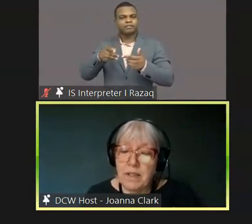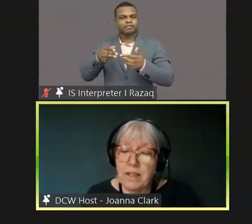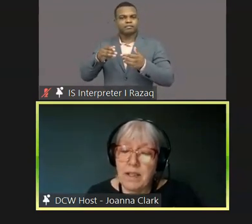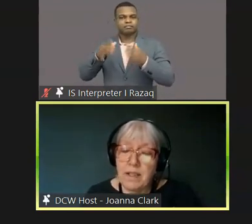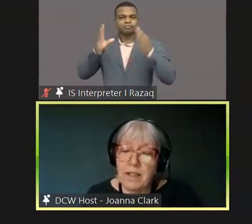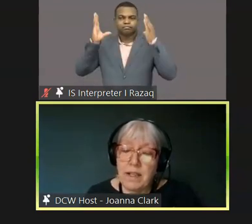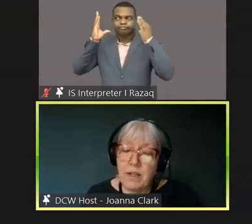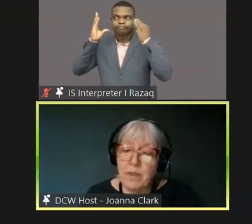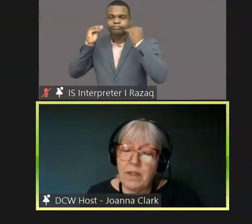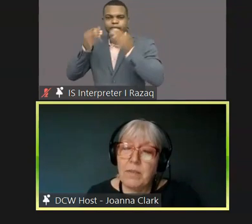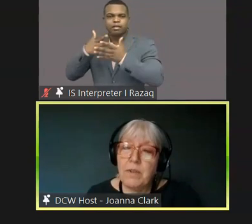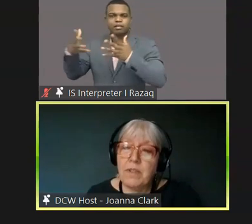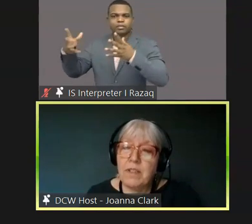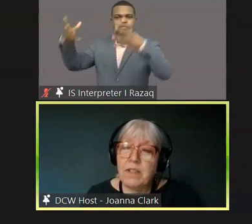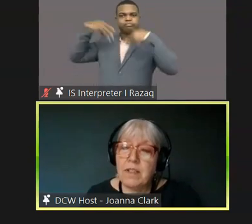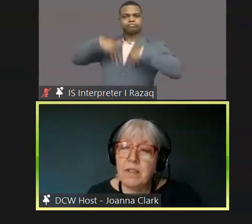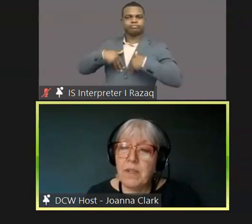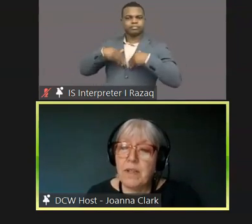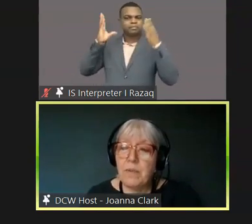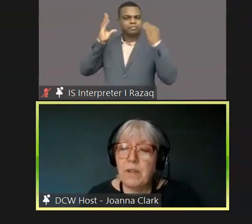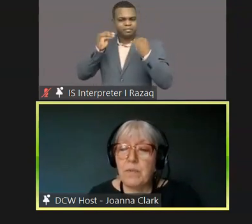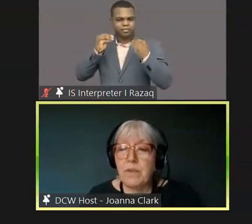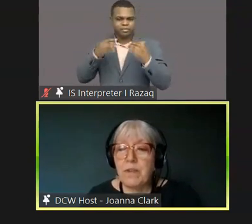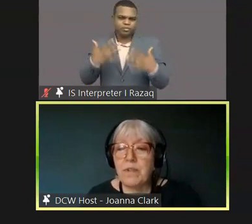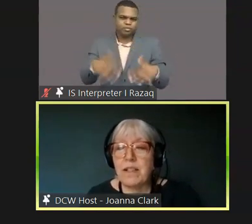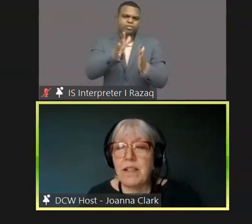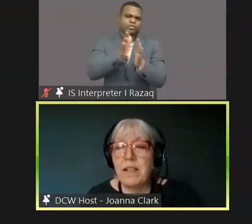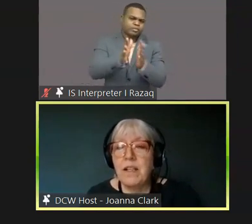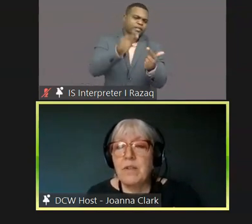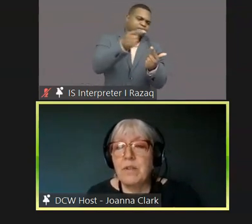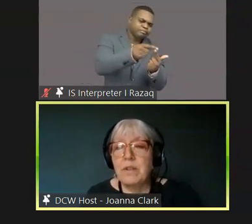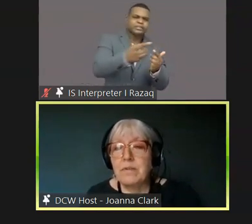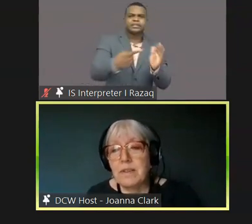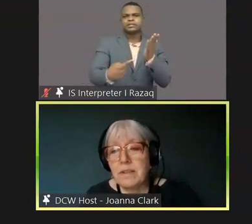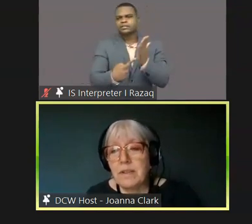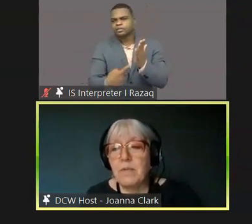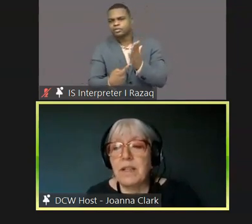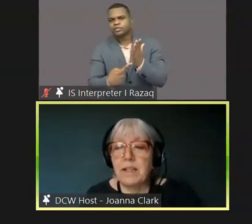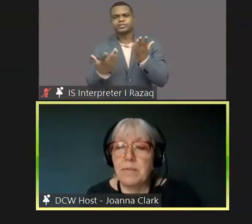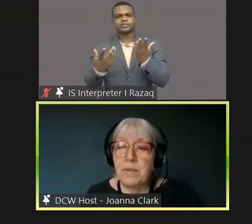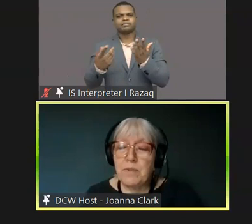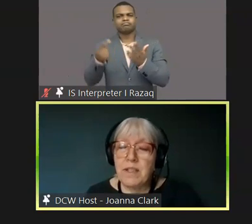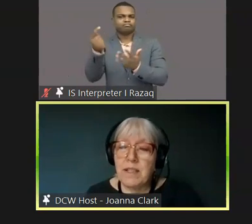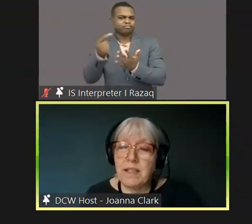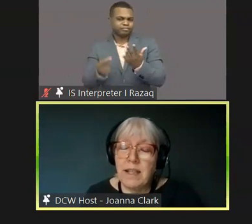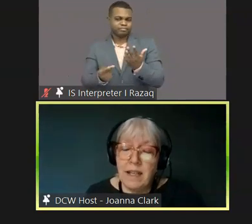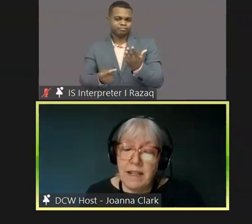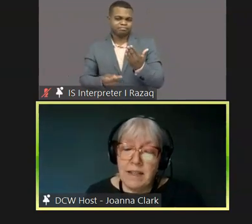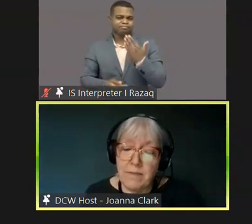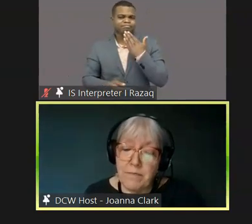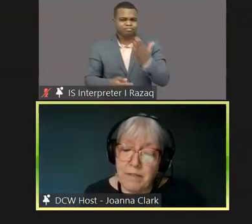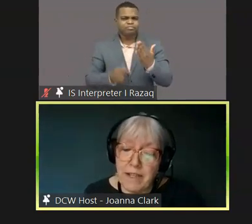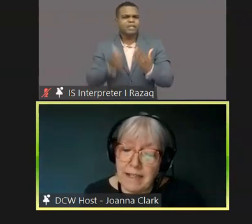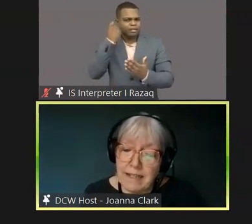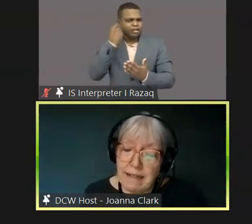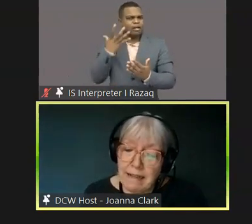but certainly with the communities that we work with mostly, who are low-income communities,